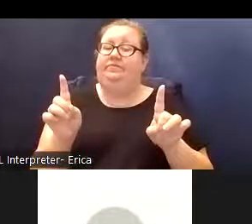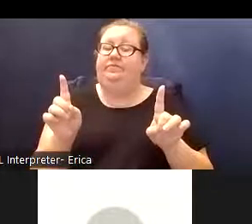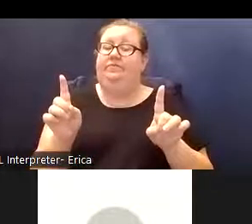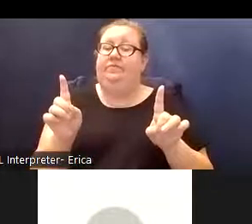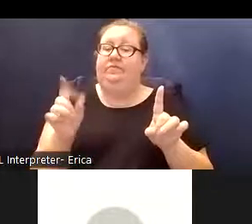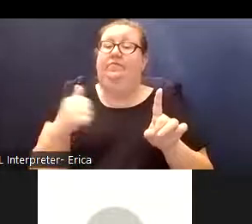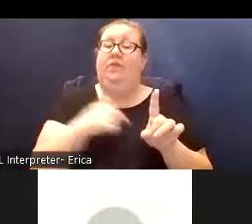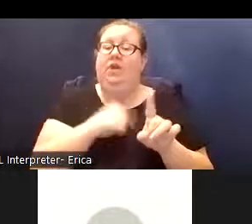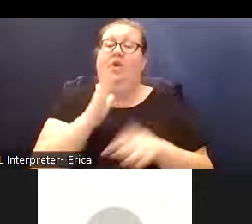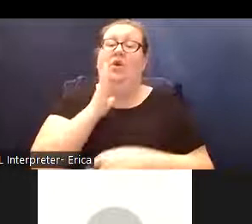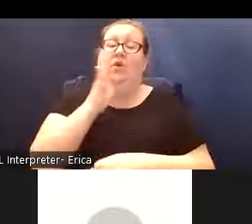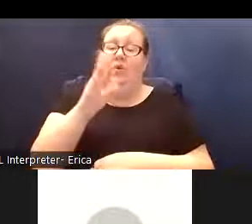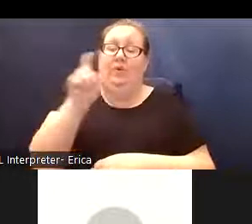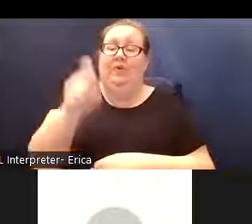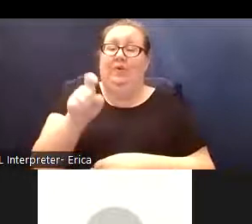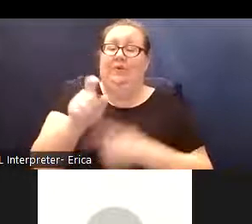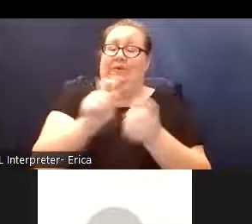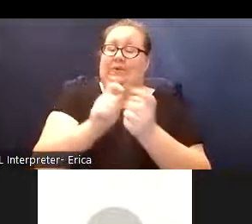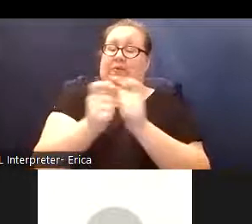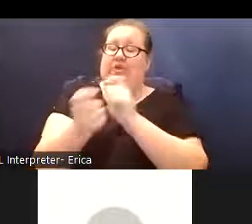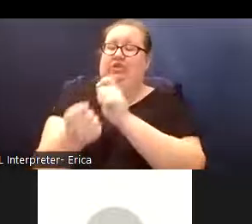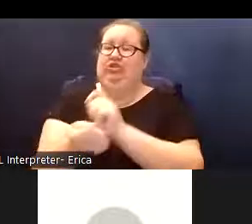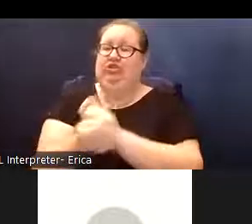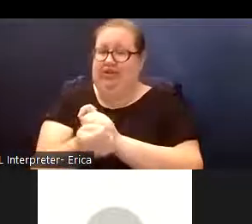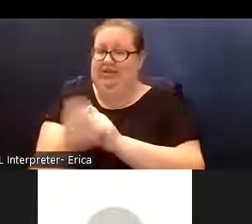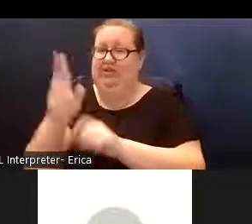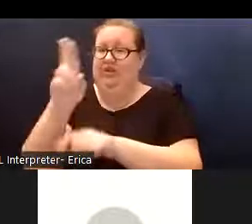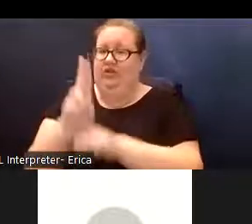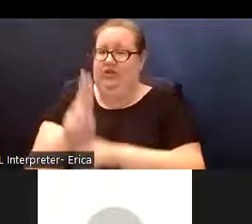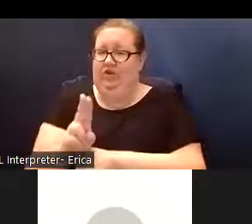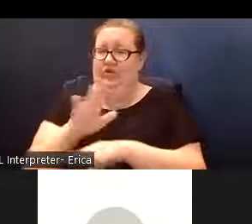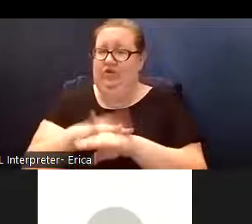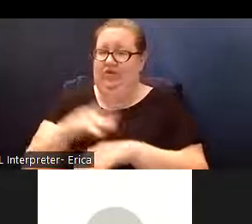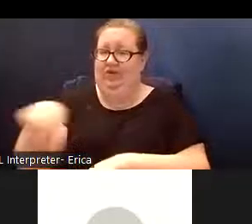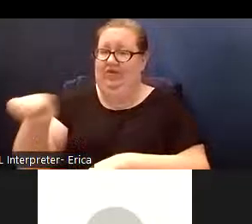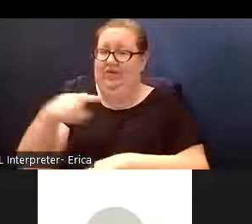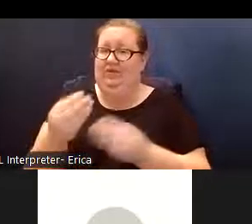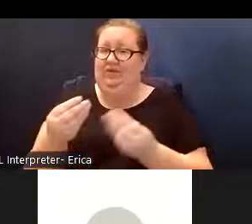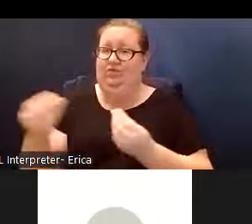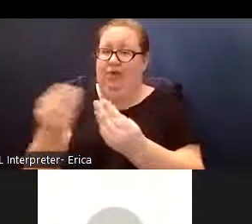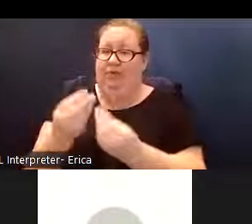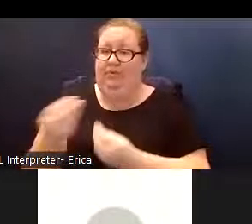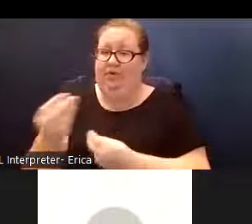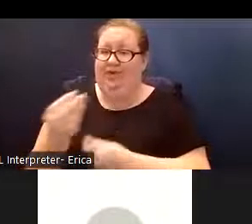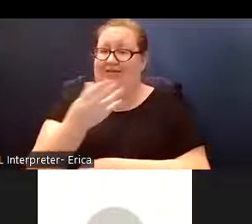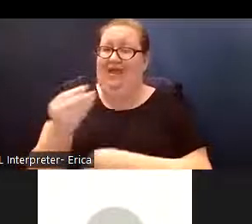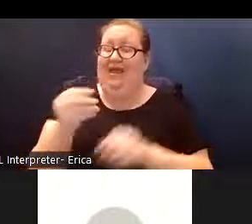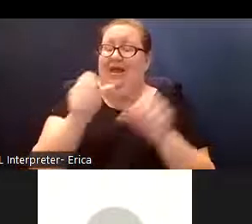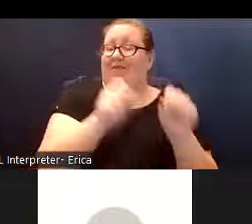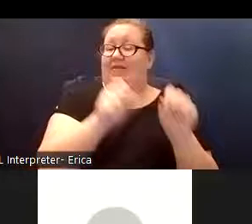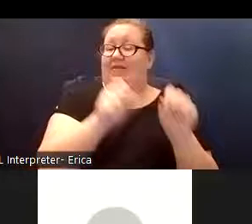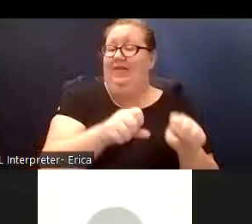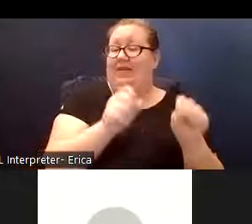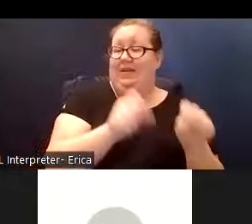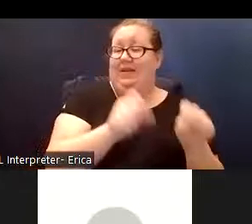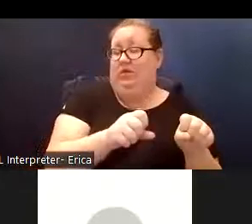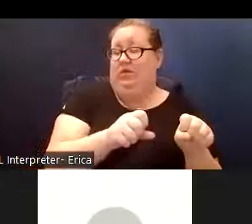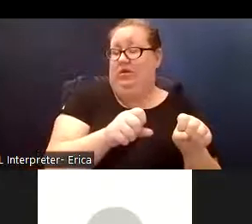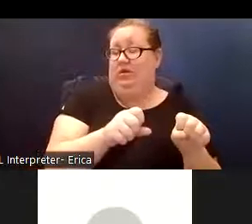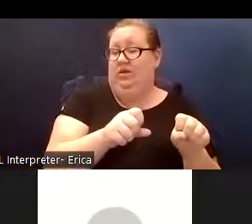will need to adjust the uses on these properties and the potential